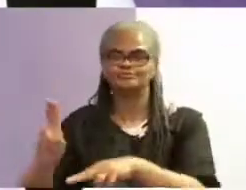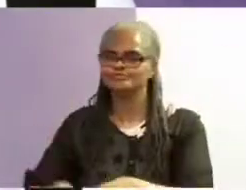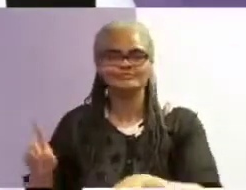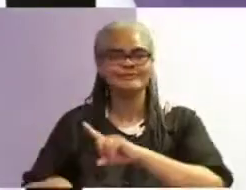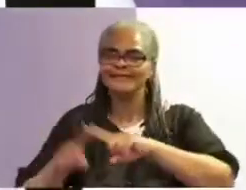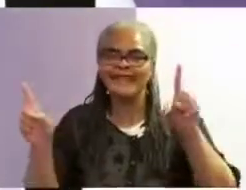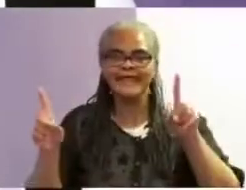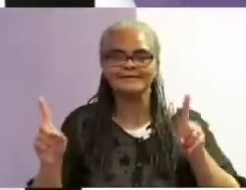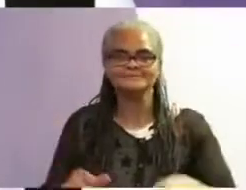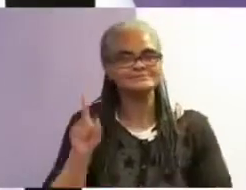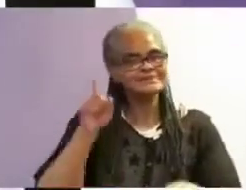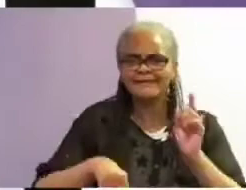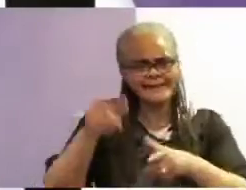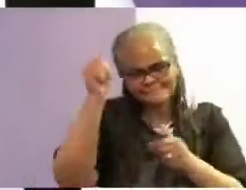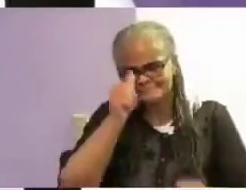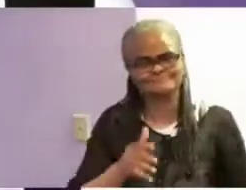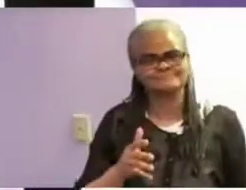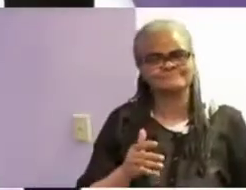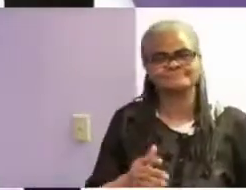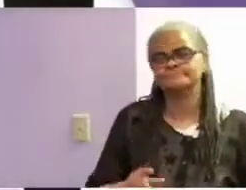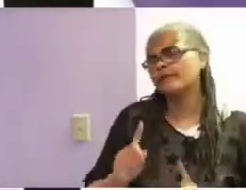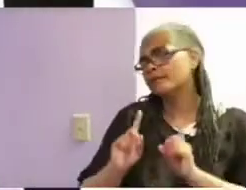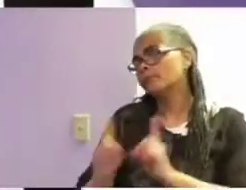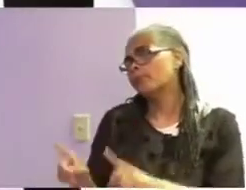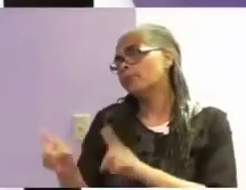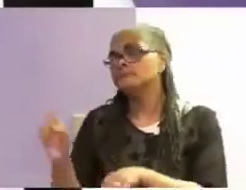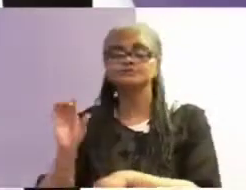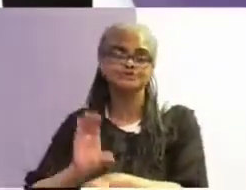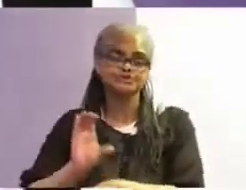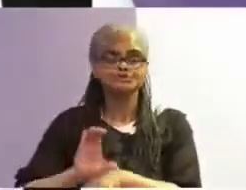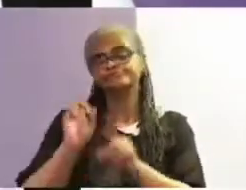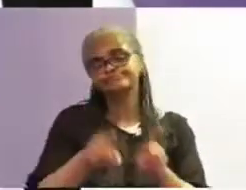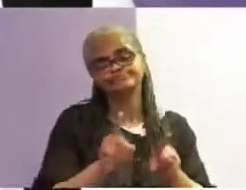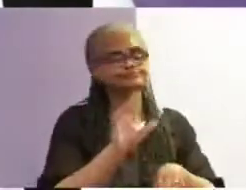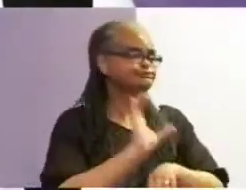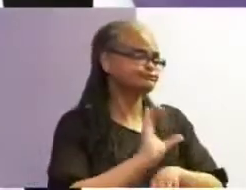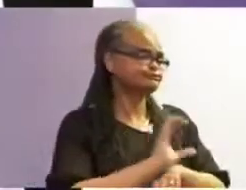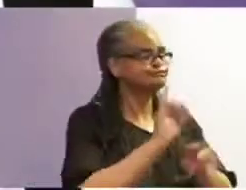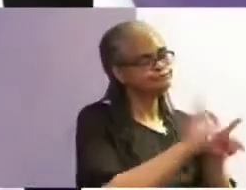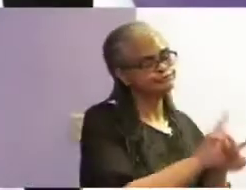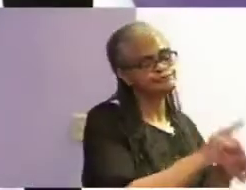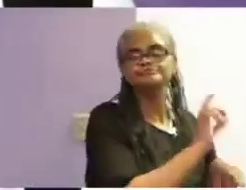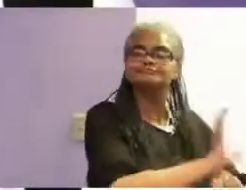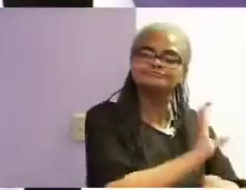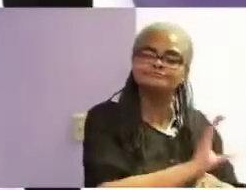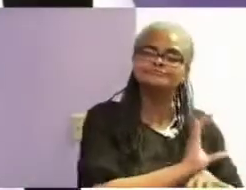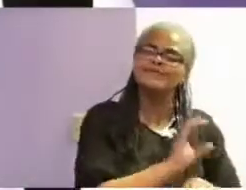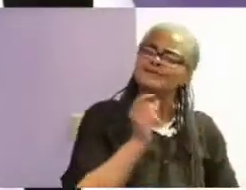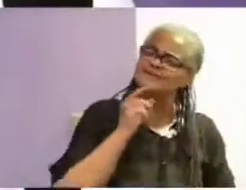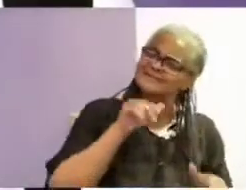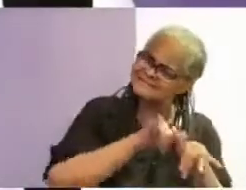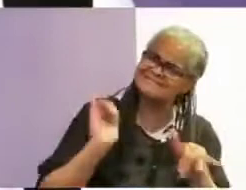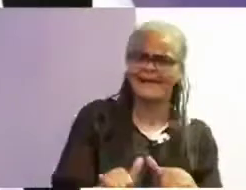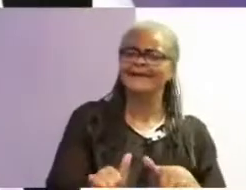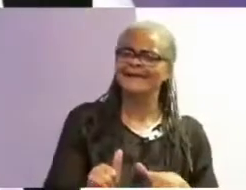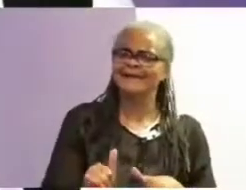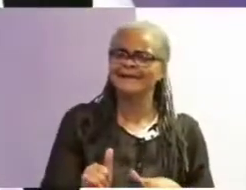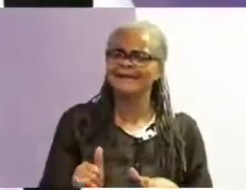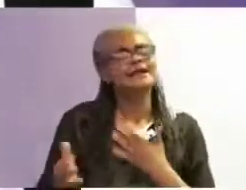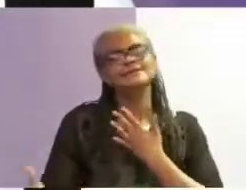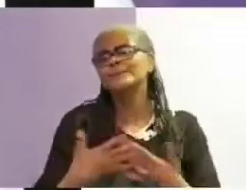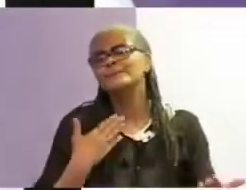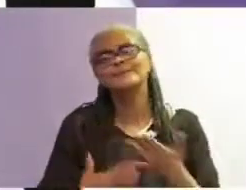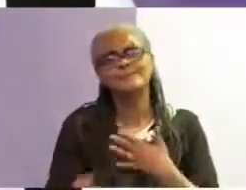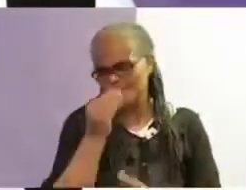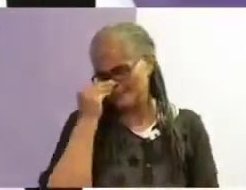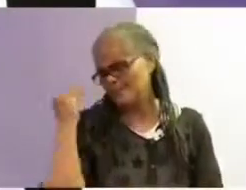You won't get an anointing going to this church and to that church. You got to stick in the church and stay in the church. I don't care what happened.